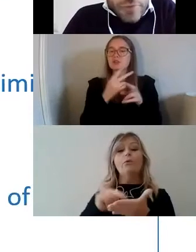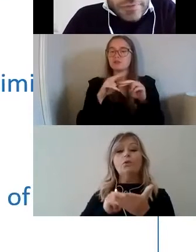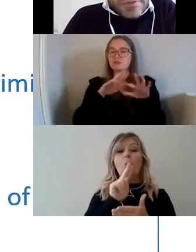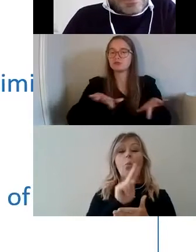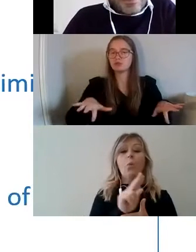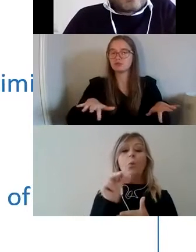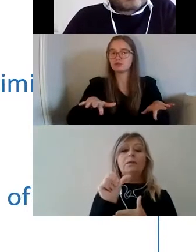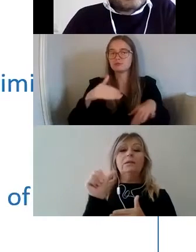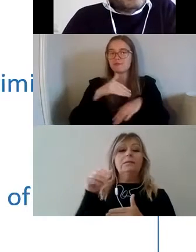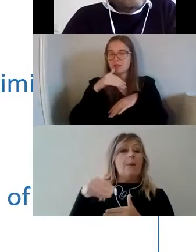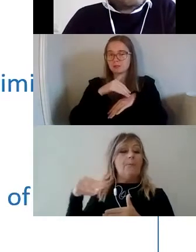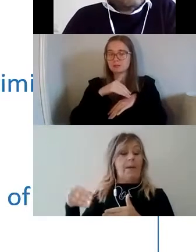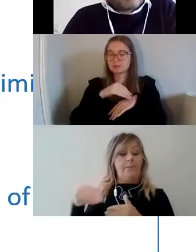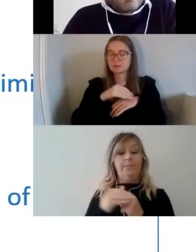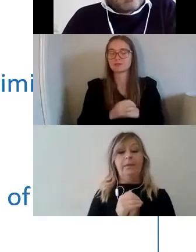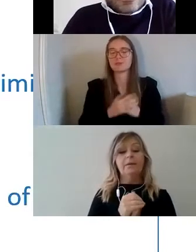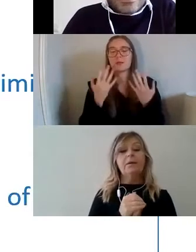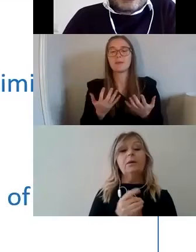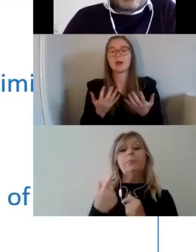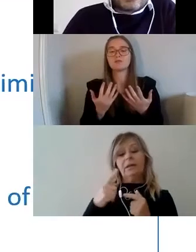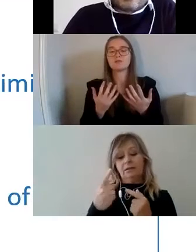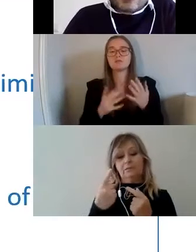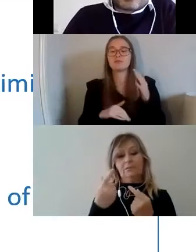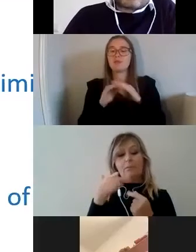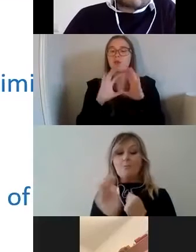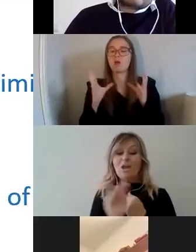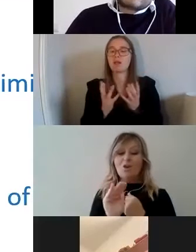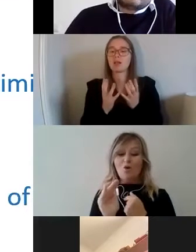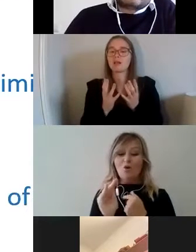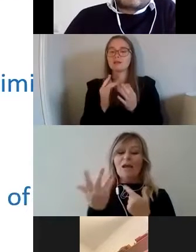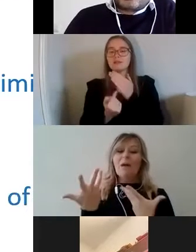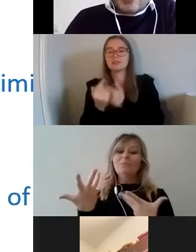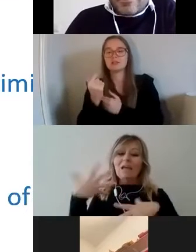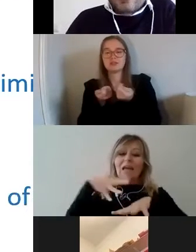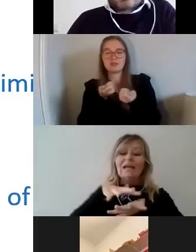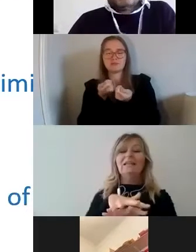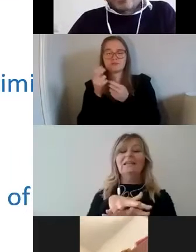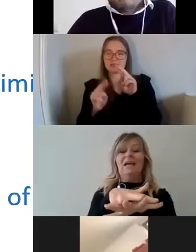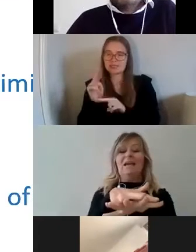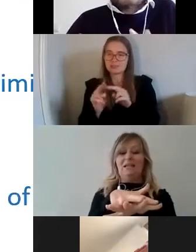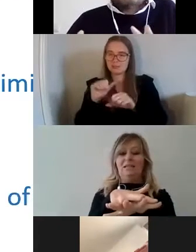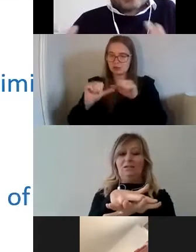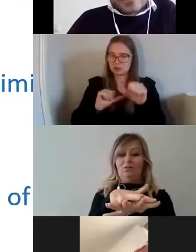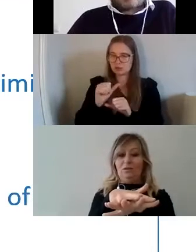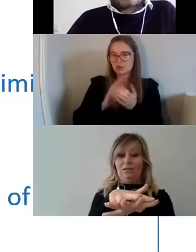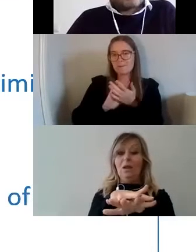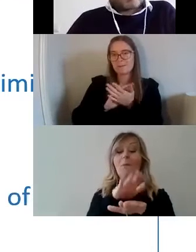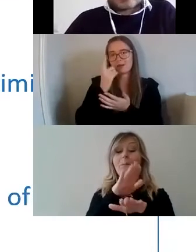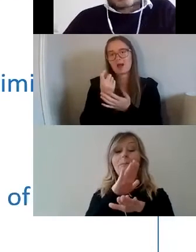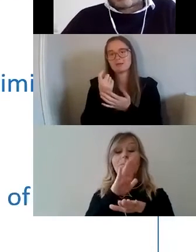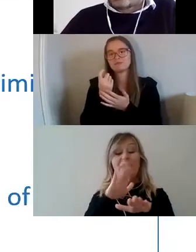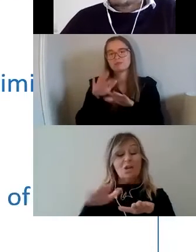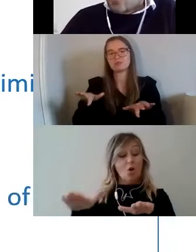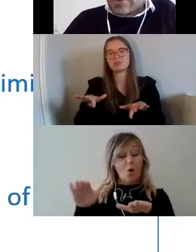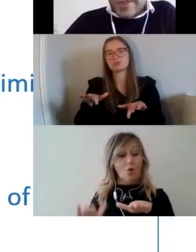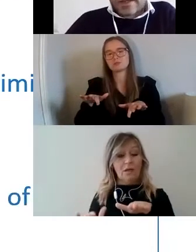children offenders, obviously. But overall, those things, individual assessment procedures could enable a participatory